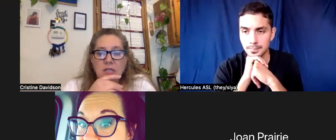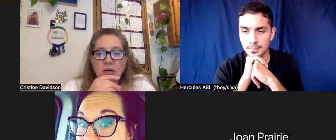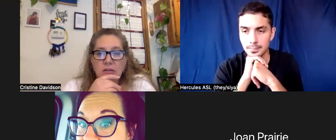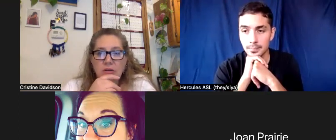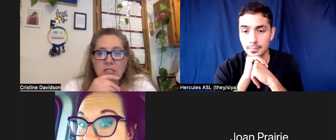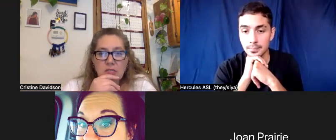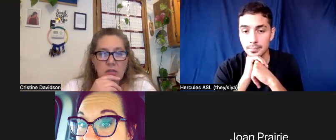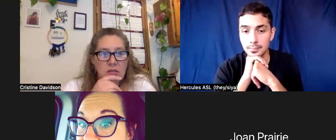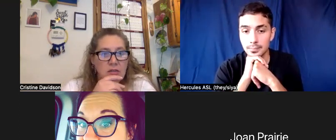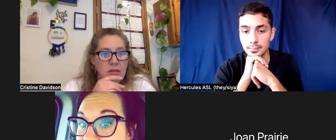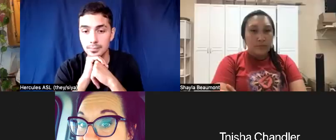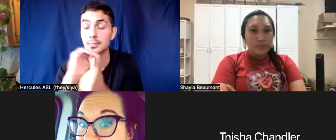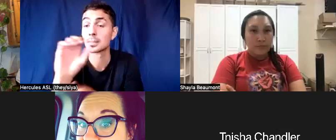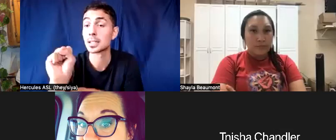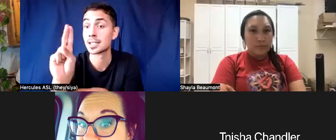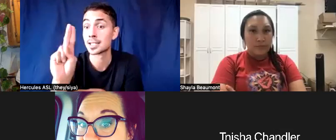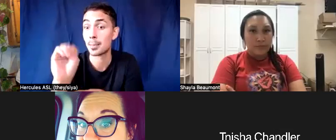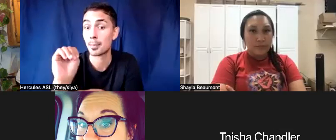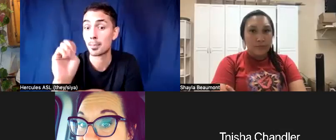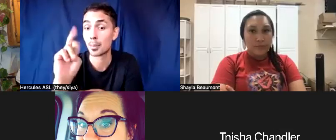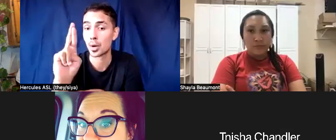Summer, I see your hand raised as well.